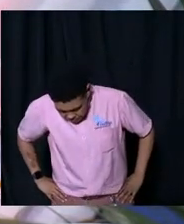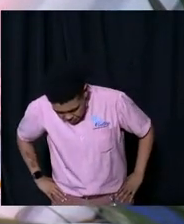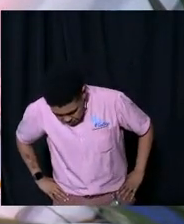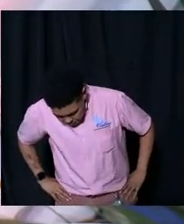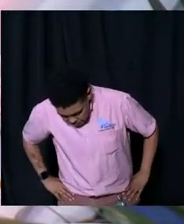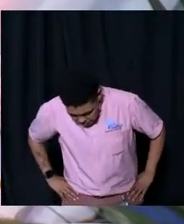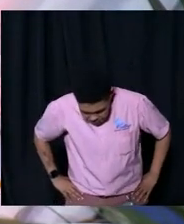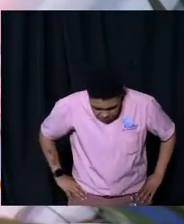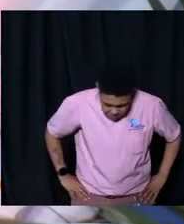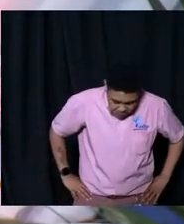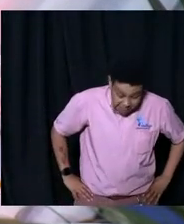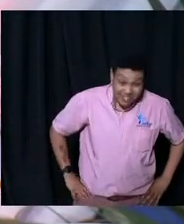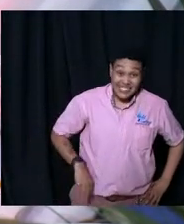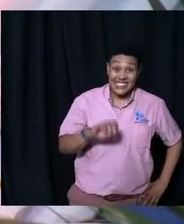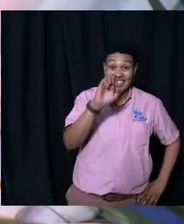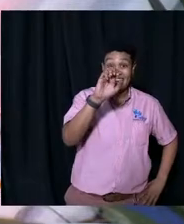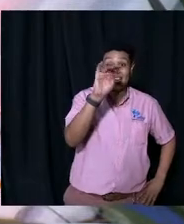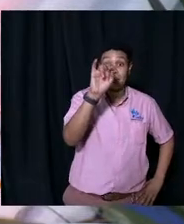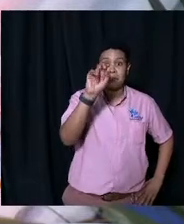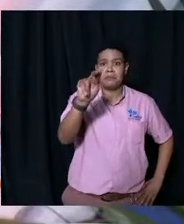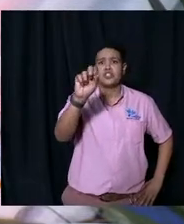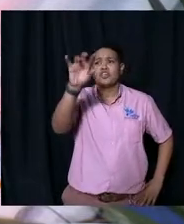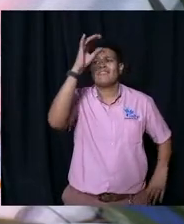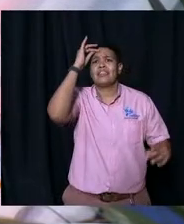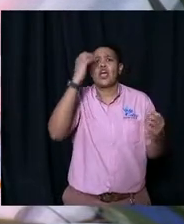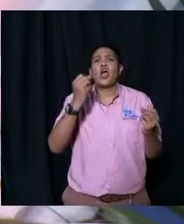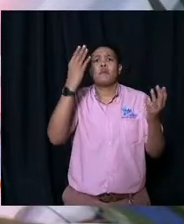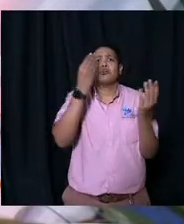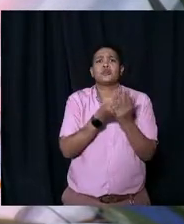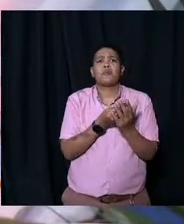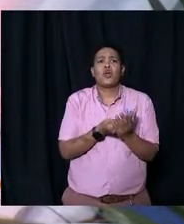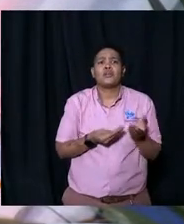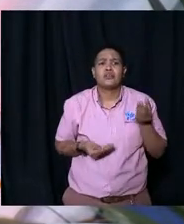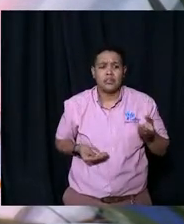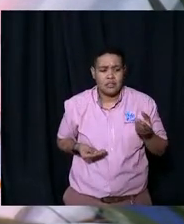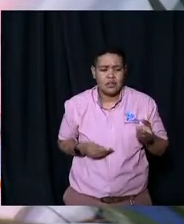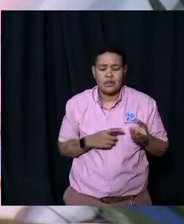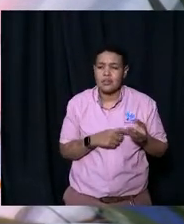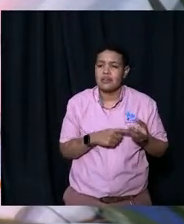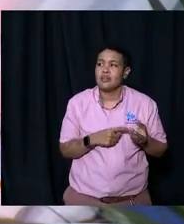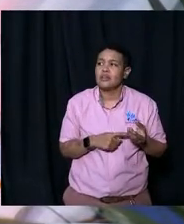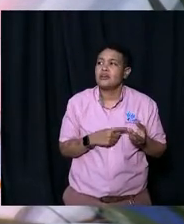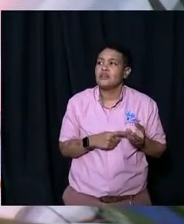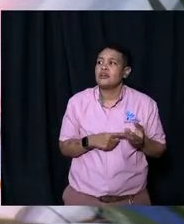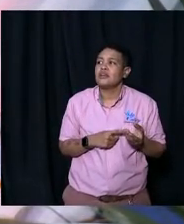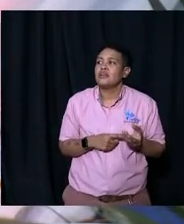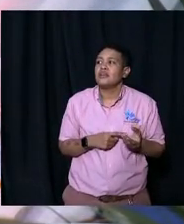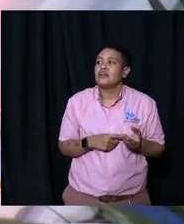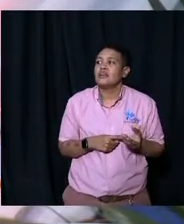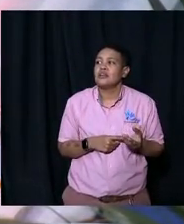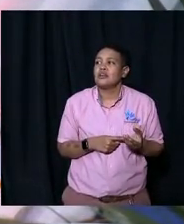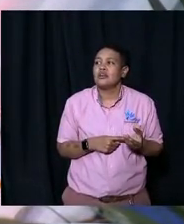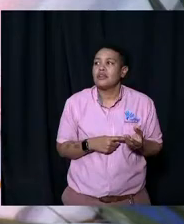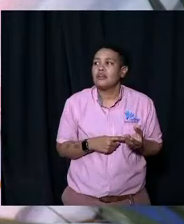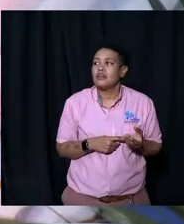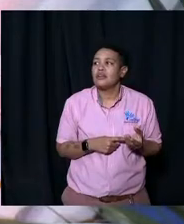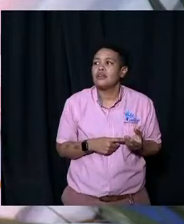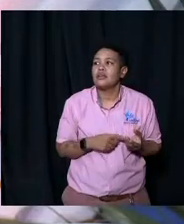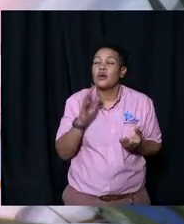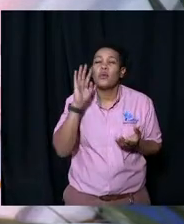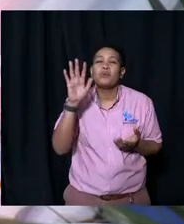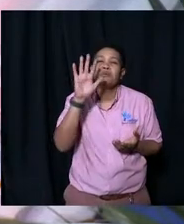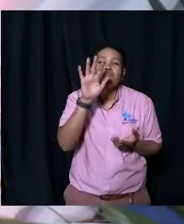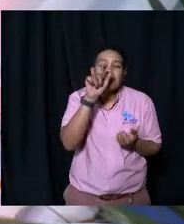of it as how much money you have in your account, the emission would be, say, a specific amount.